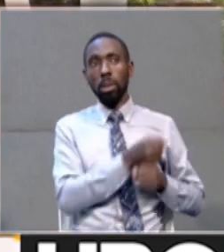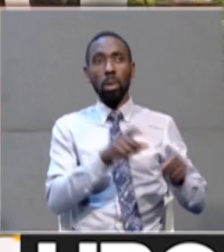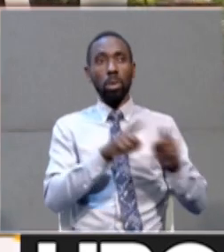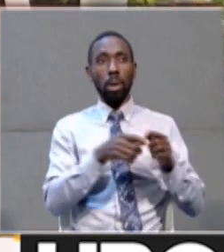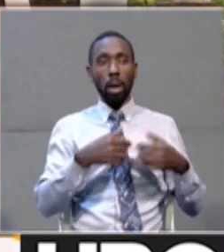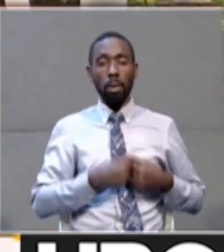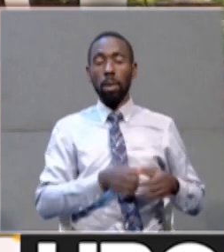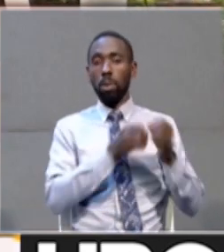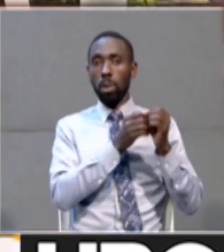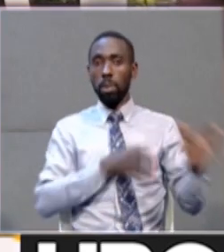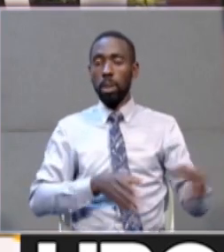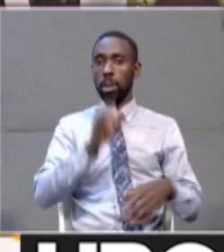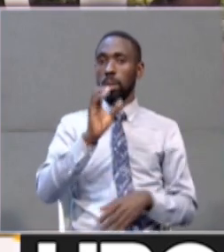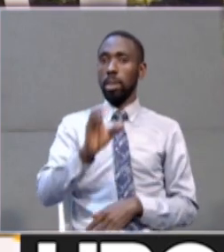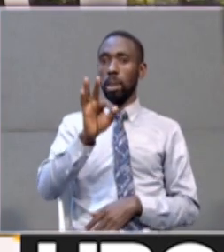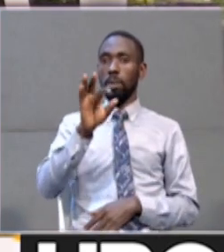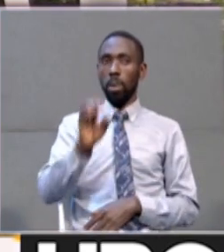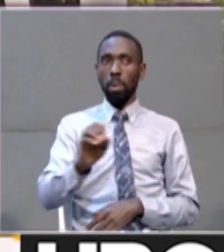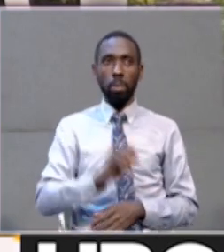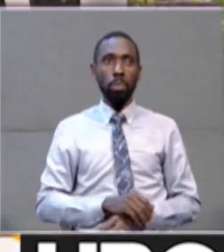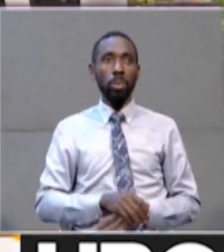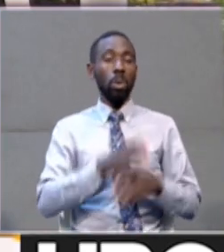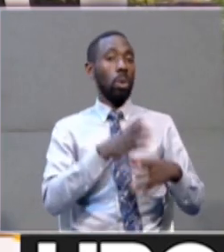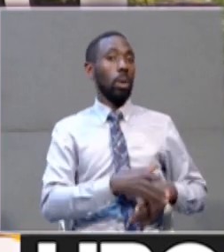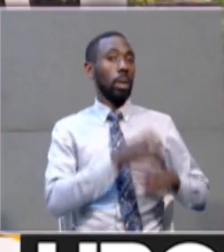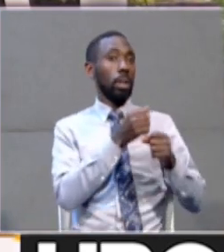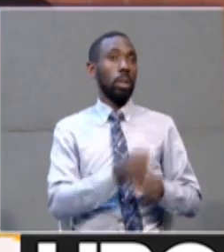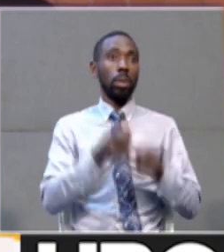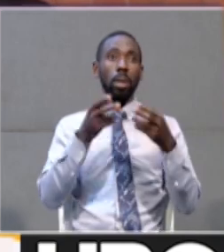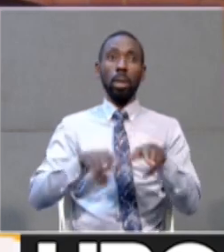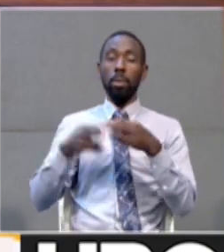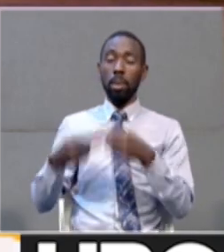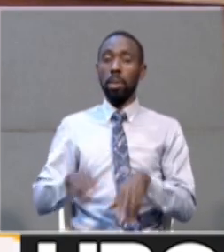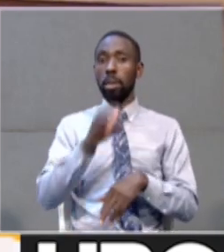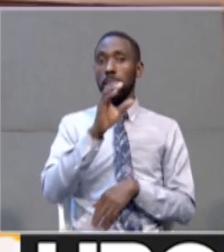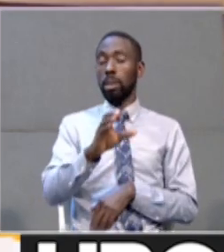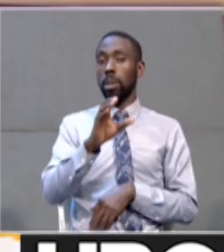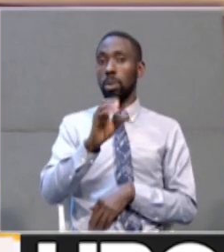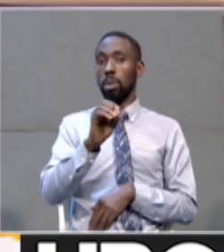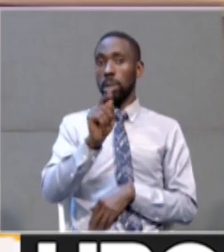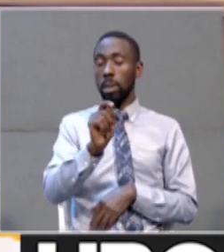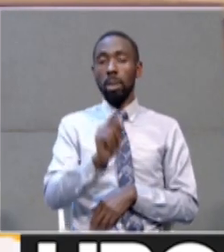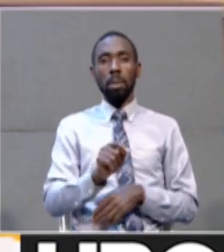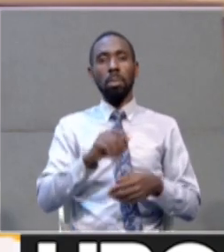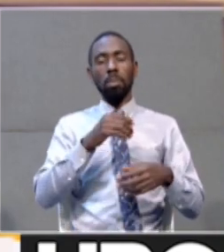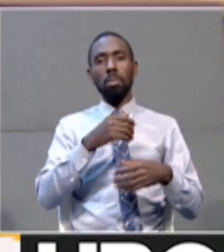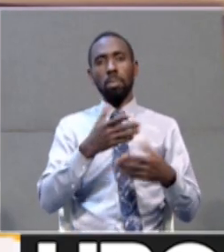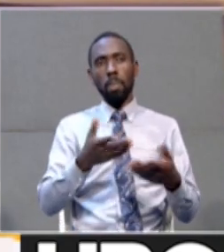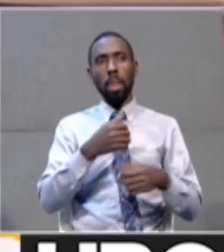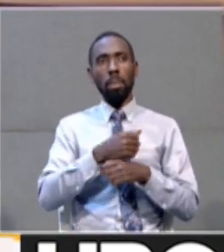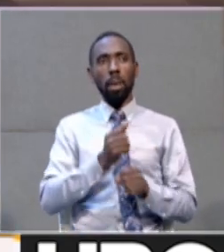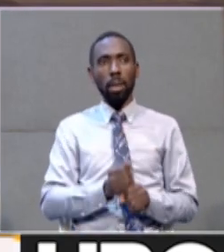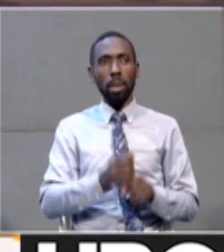an overview and review of all of our foreign assistance worldwide. The joint endeavors have